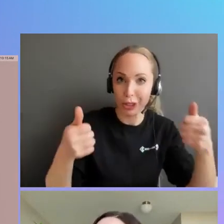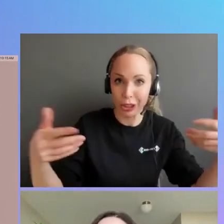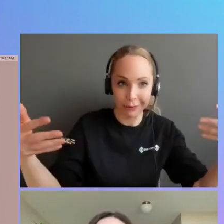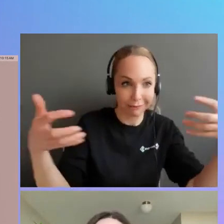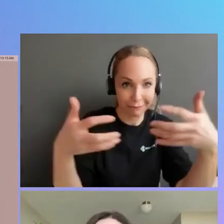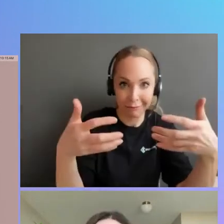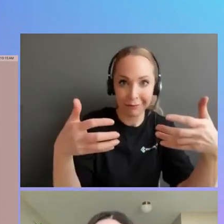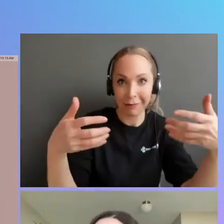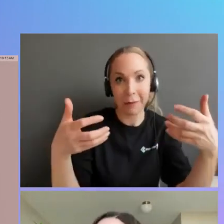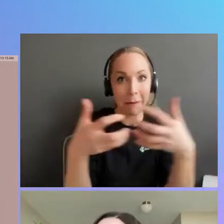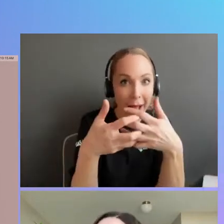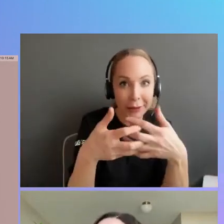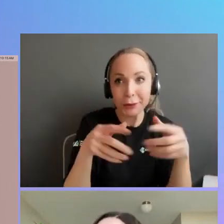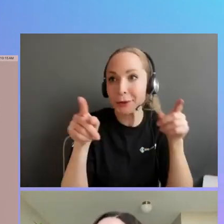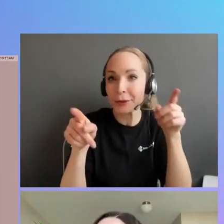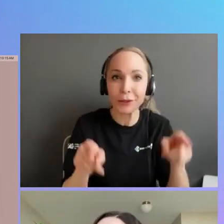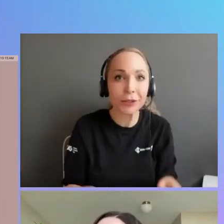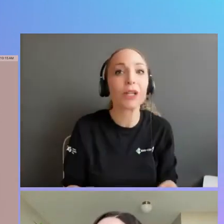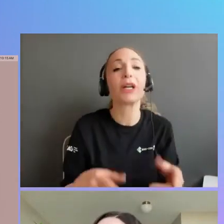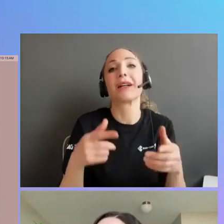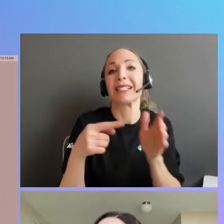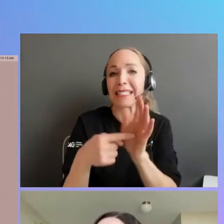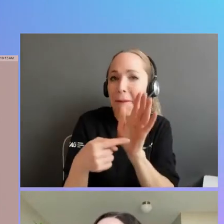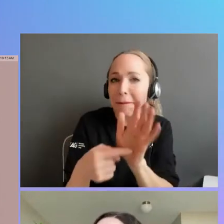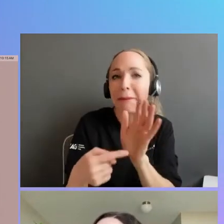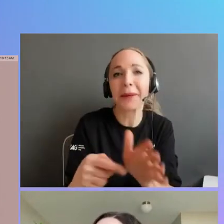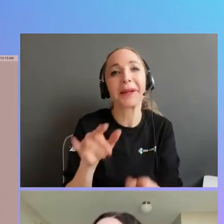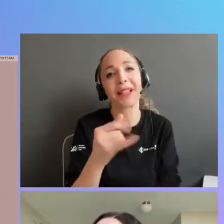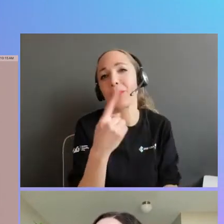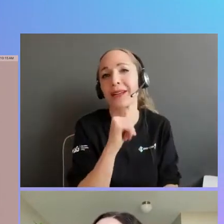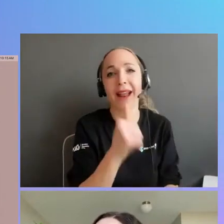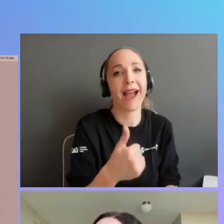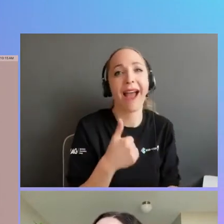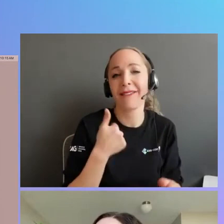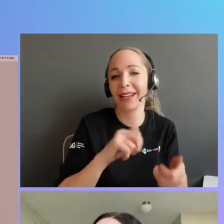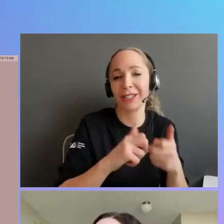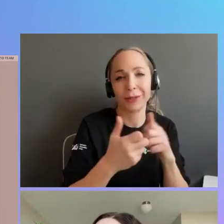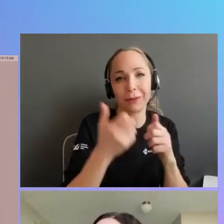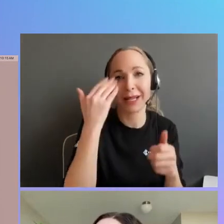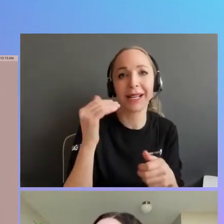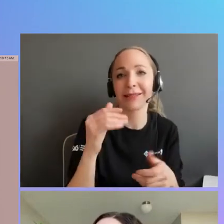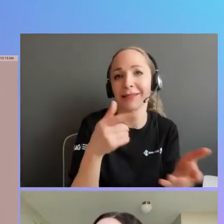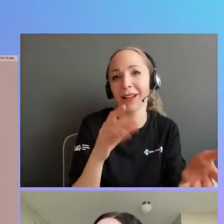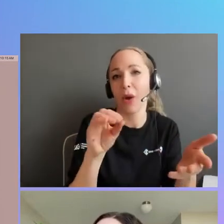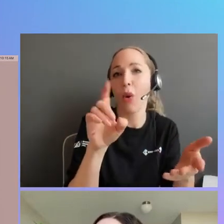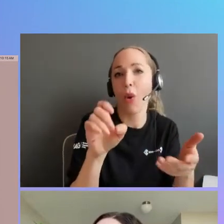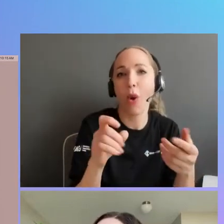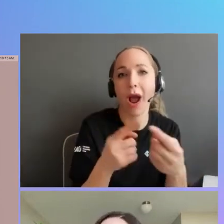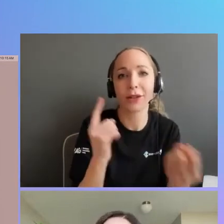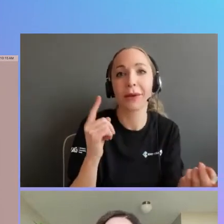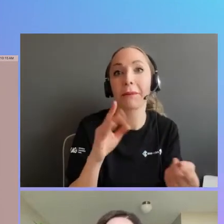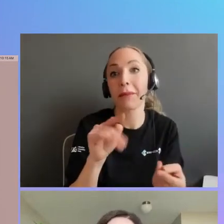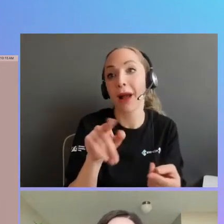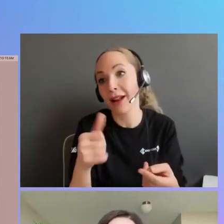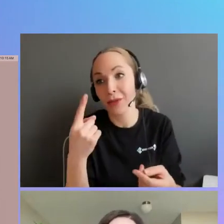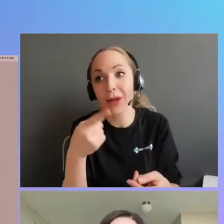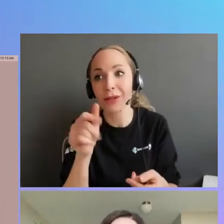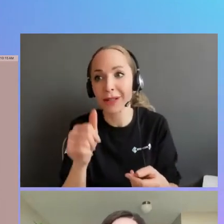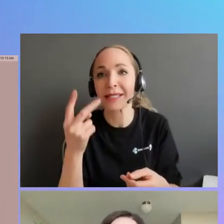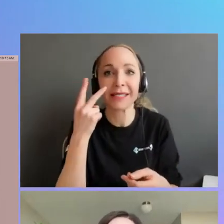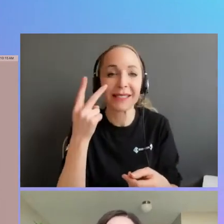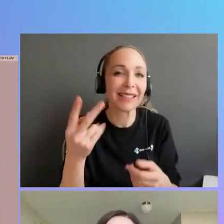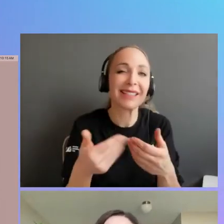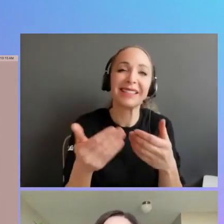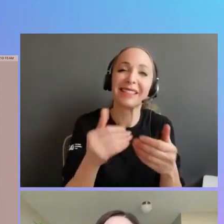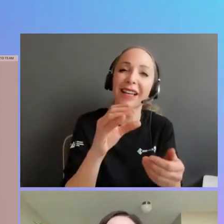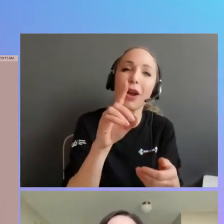doesn't have code samples because it's color contrast, but if we take a look at another one, for example, you can see there's code samples out here that you can easily copy paste